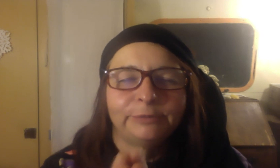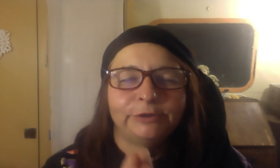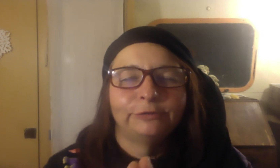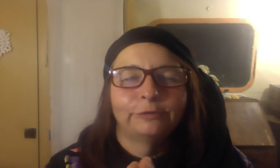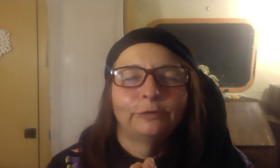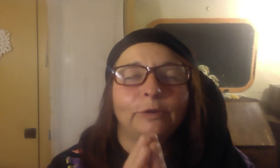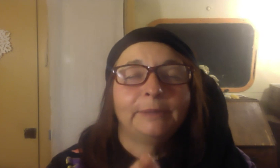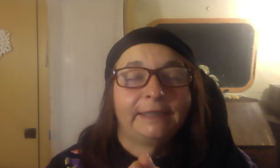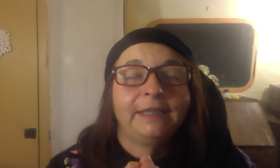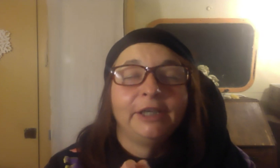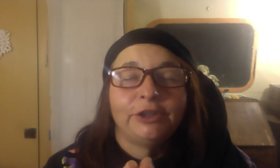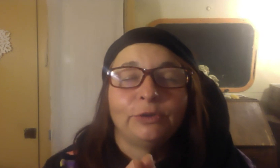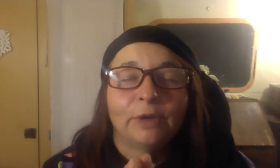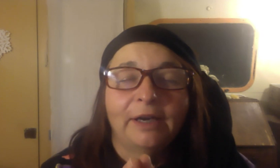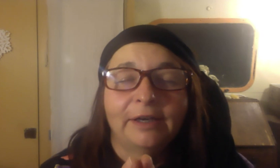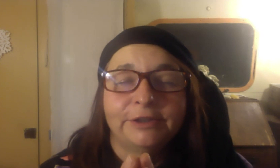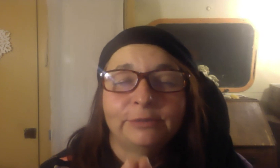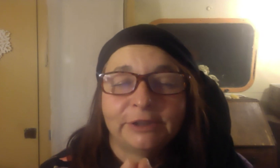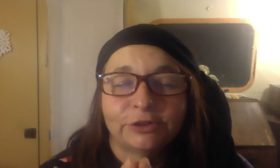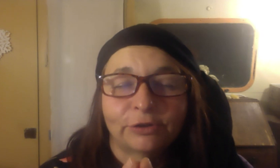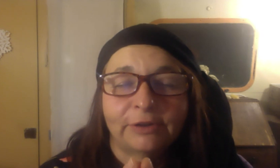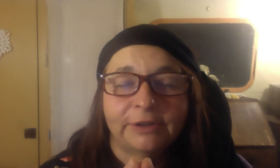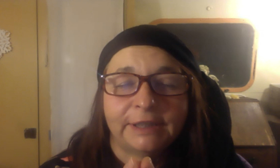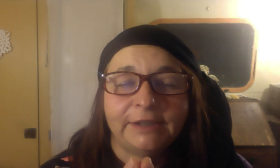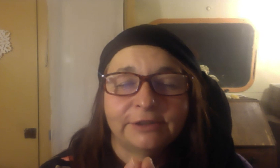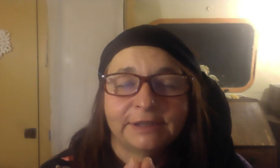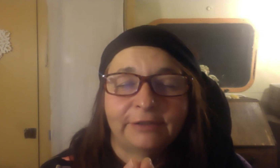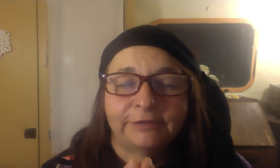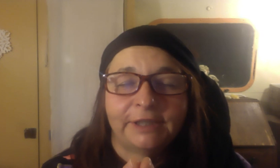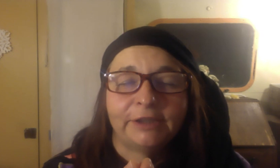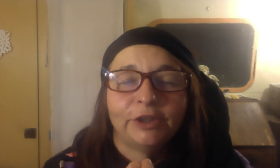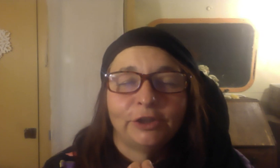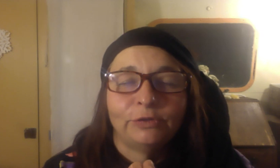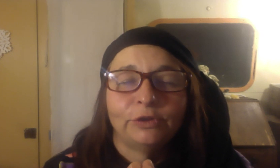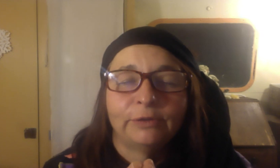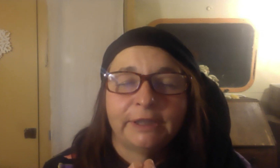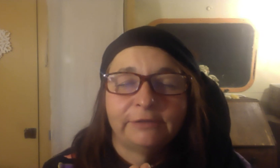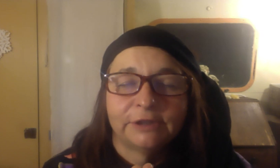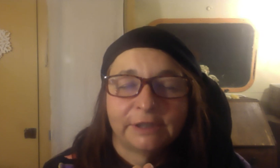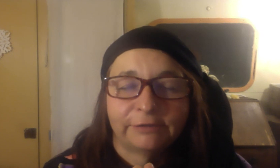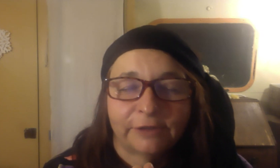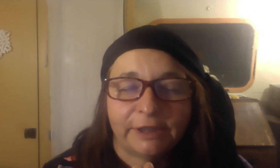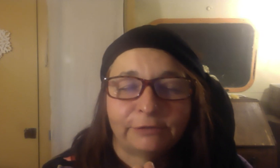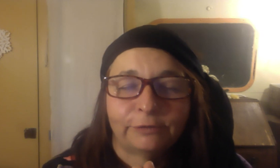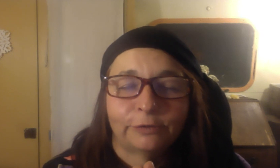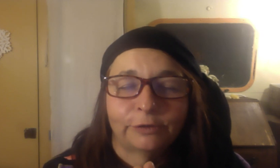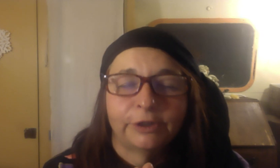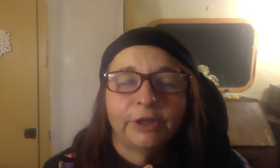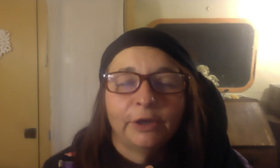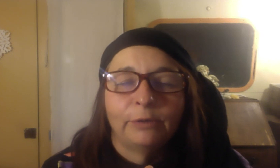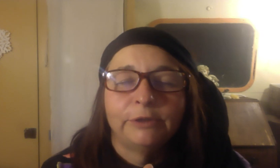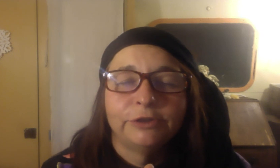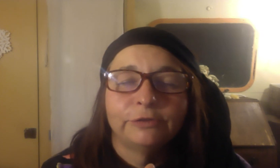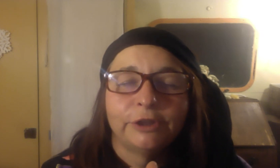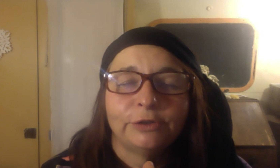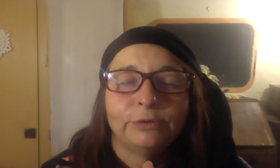beloved, beautiful woman, you are so much stronger in yourself than you know and give yourself credit for.